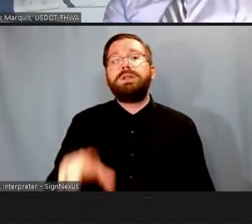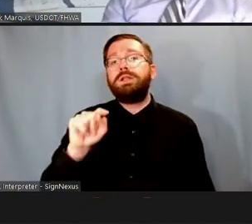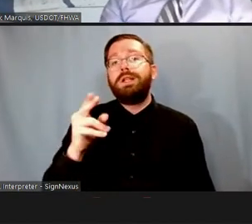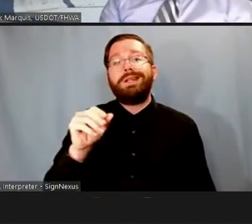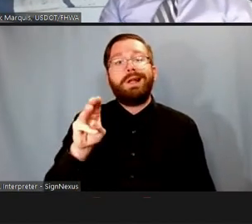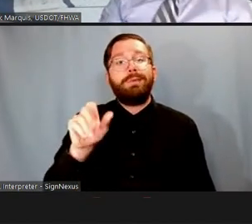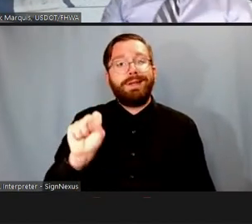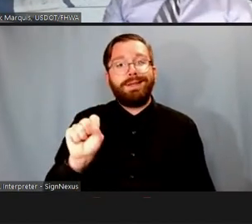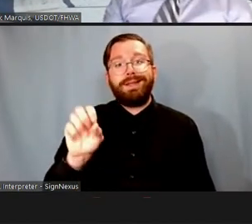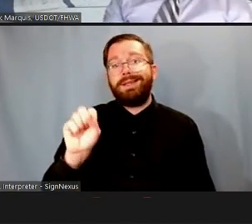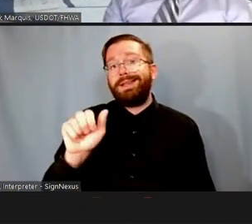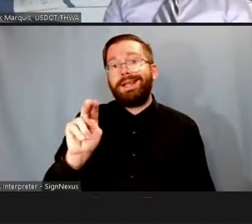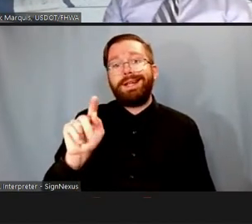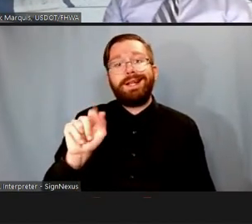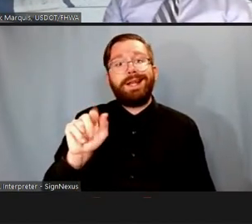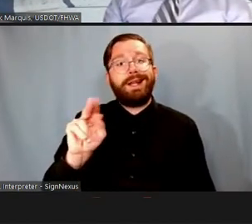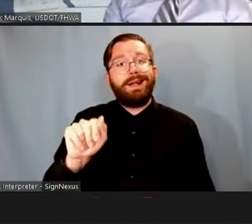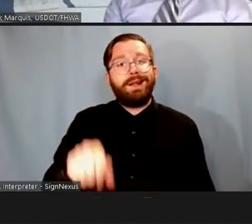santana